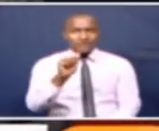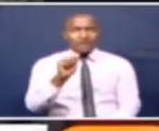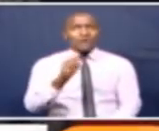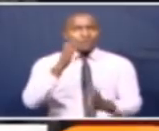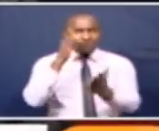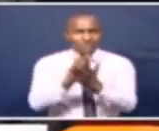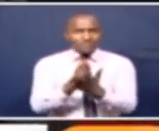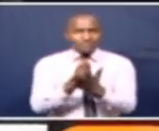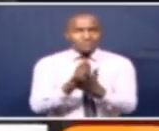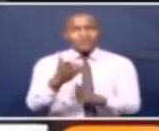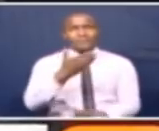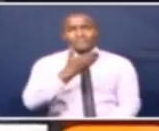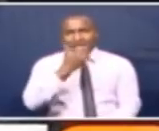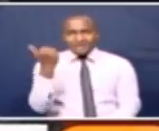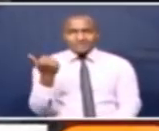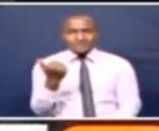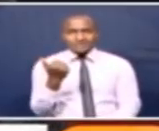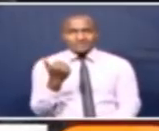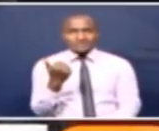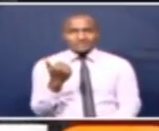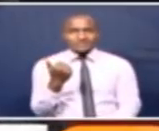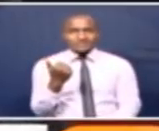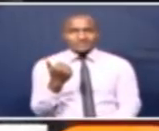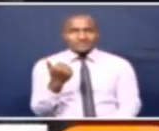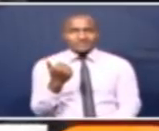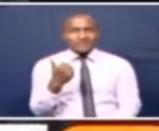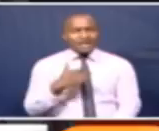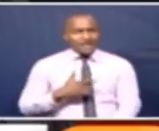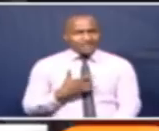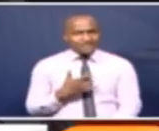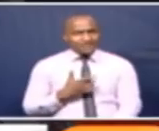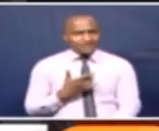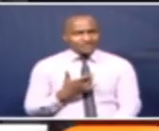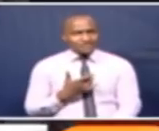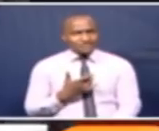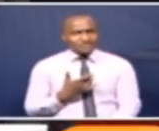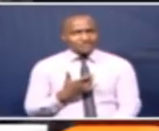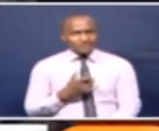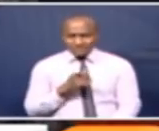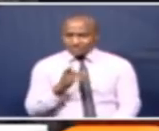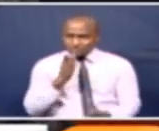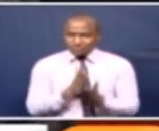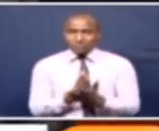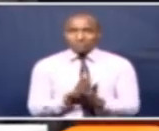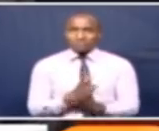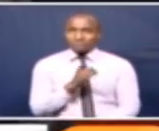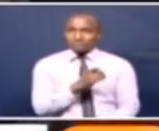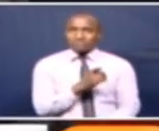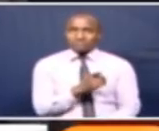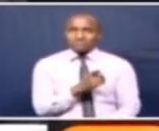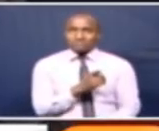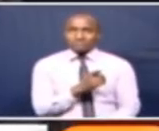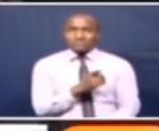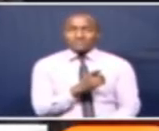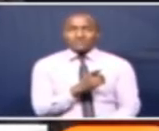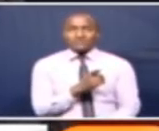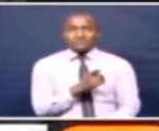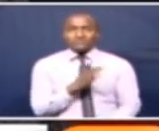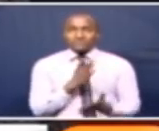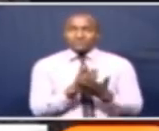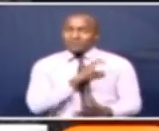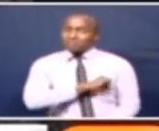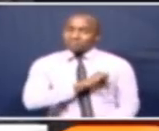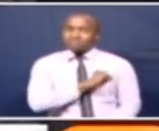amedhibitishwa kuwa mwanafunzi bora. Then I said, hey, it's her. So I was so impatient